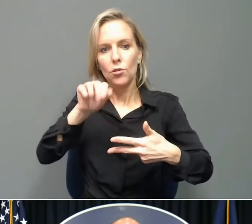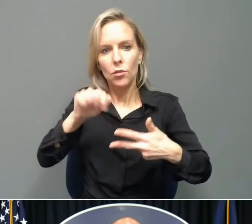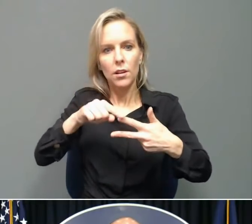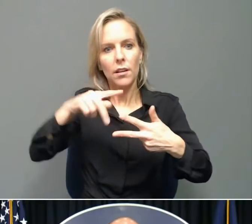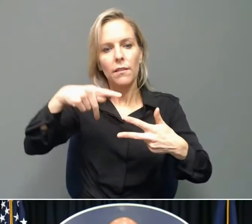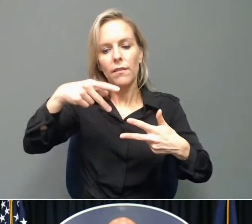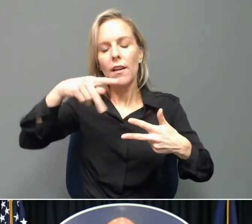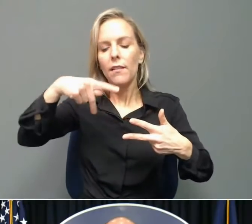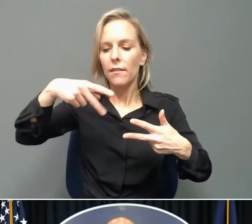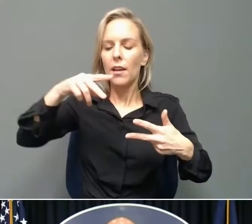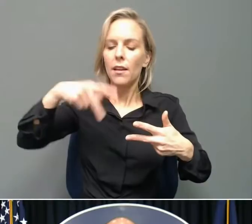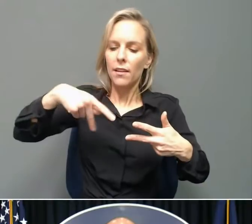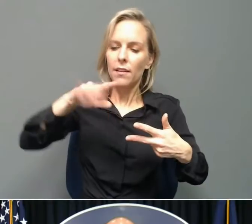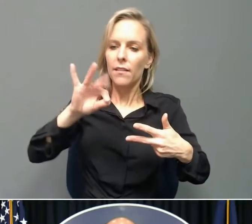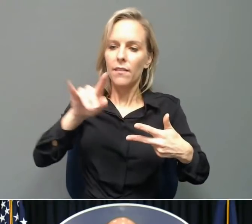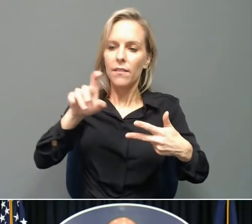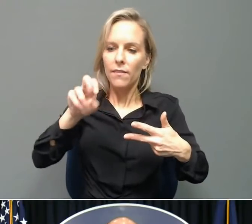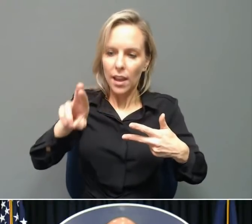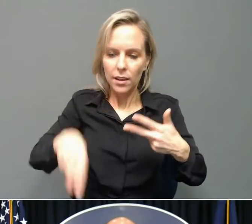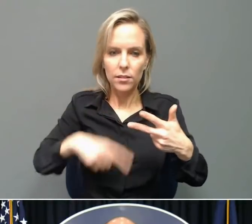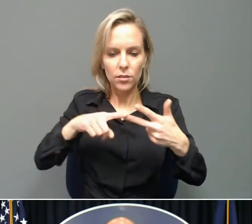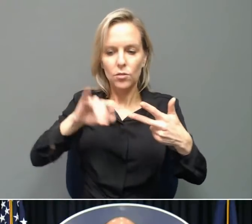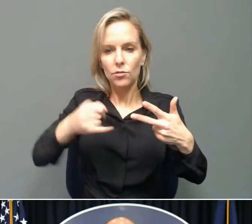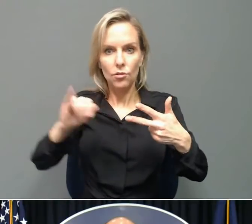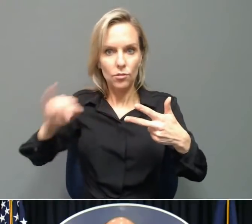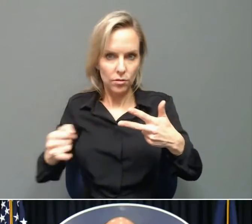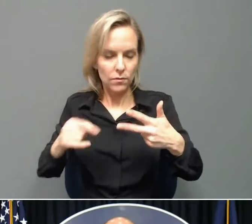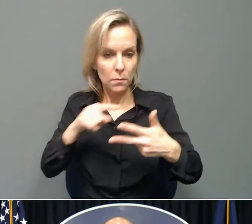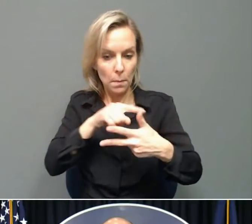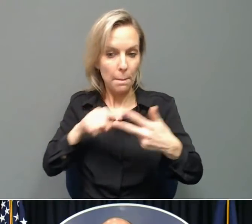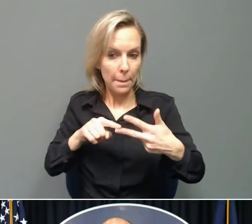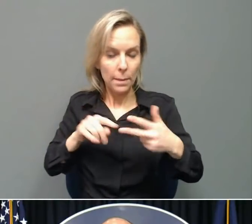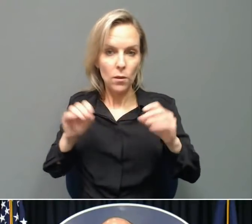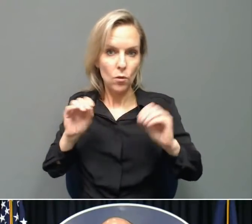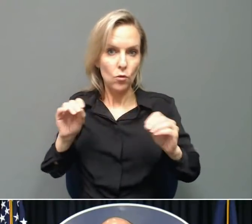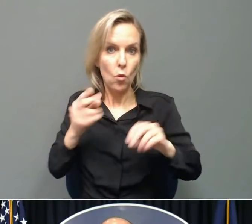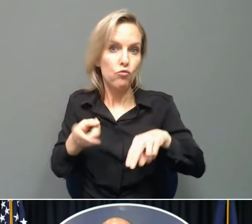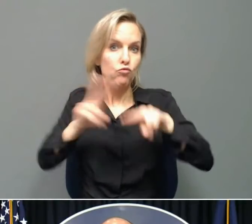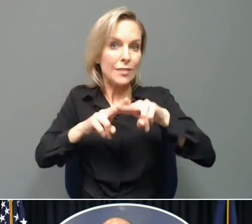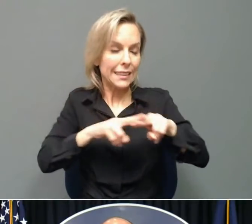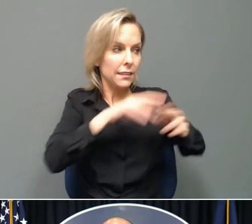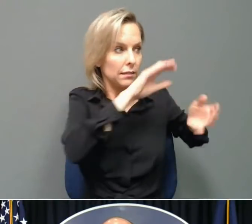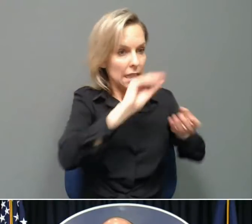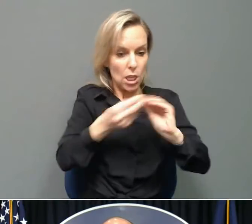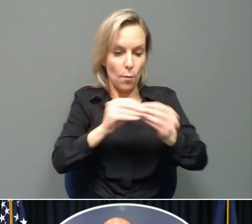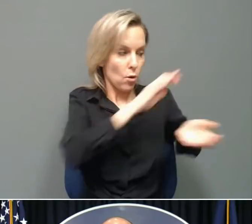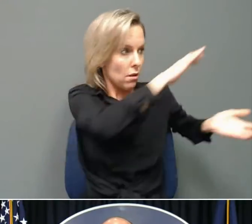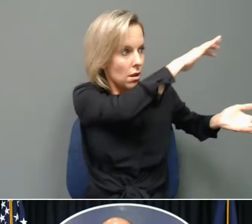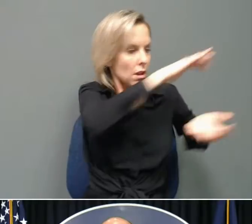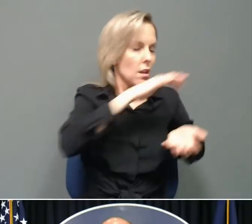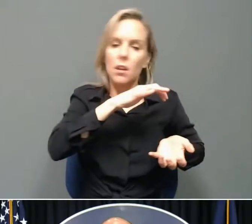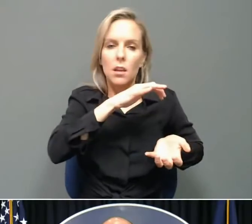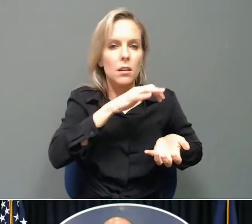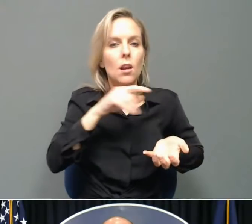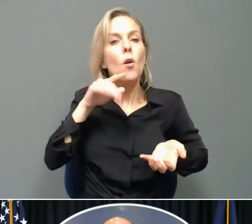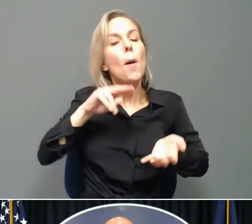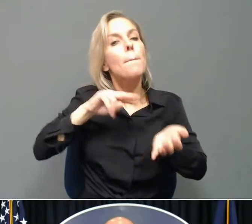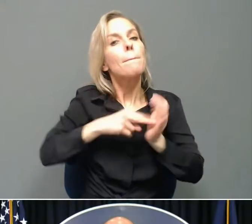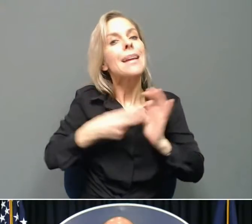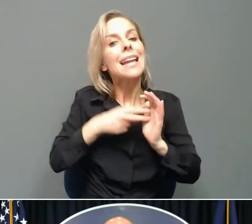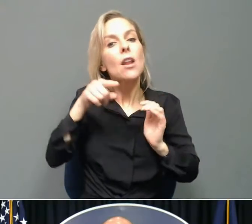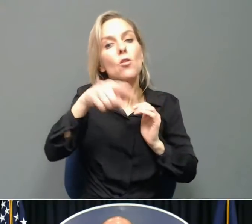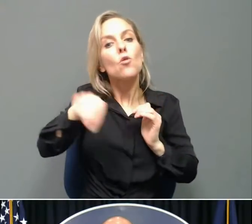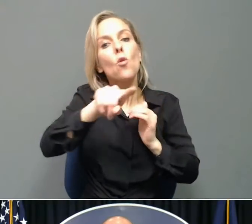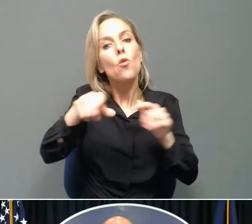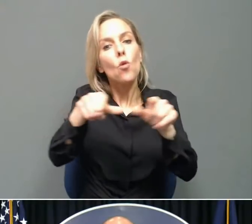For the 5th week in a row next week, there's no increase in the Moderna vaccine, which means the locations that we would use that for, we've not been